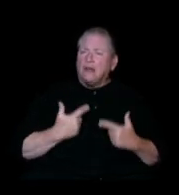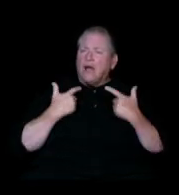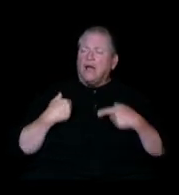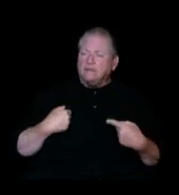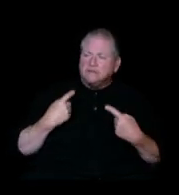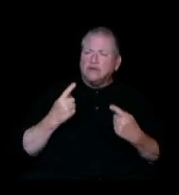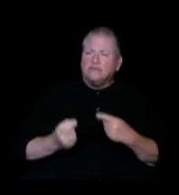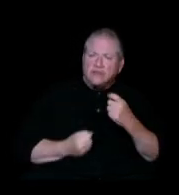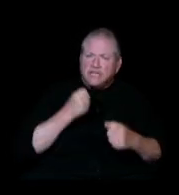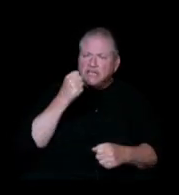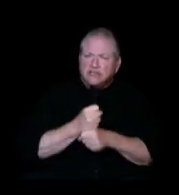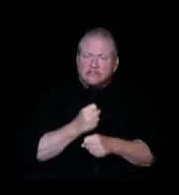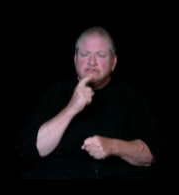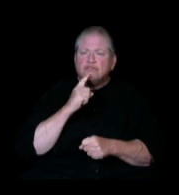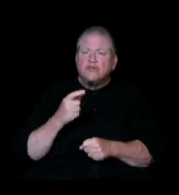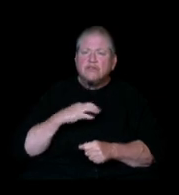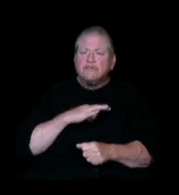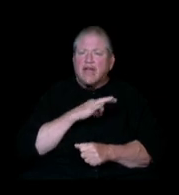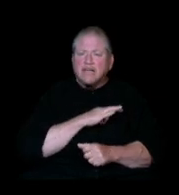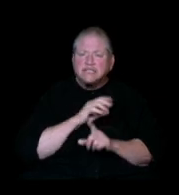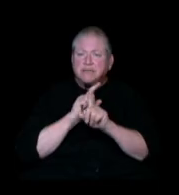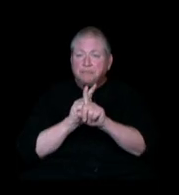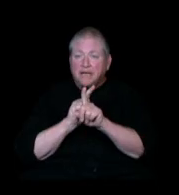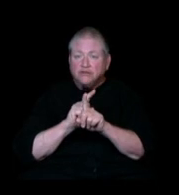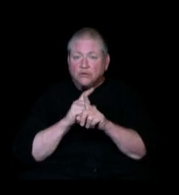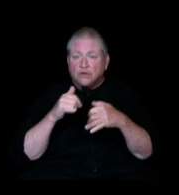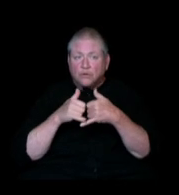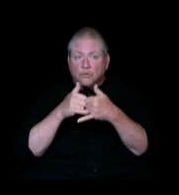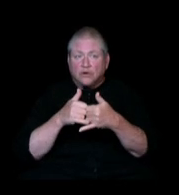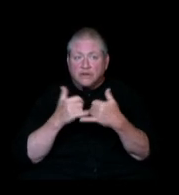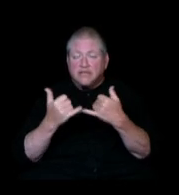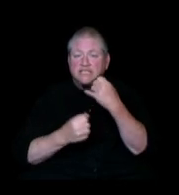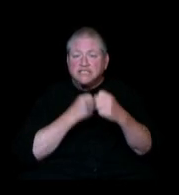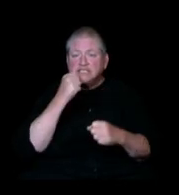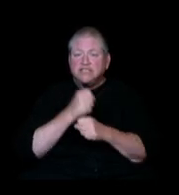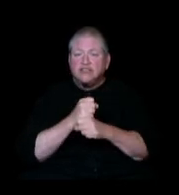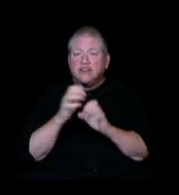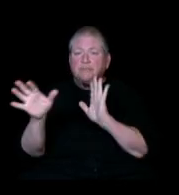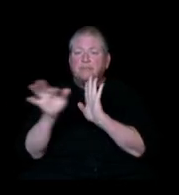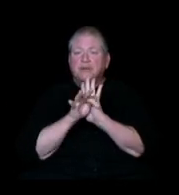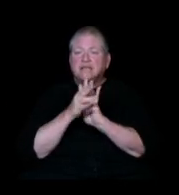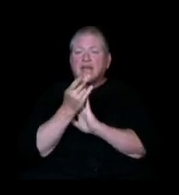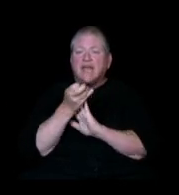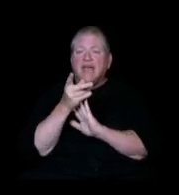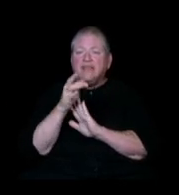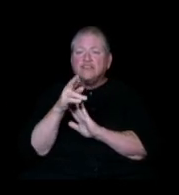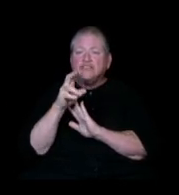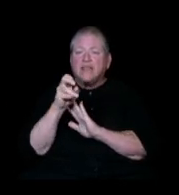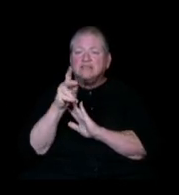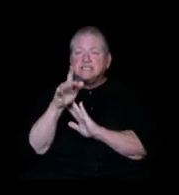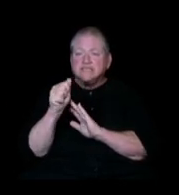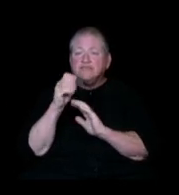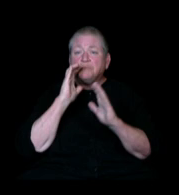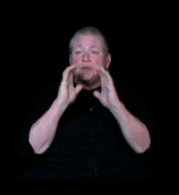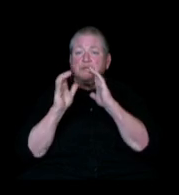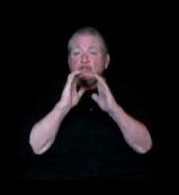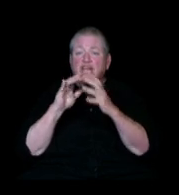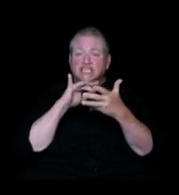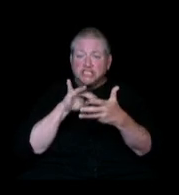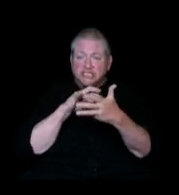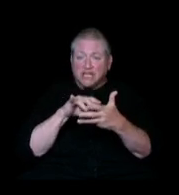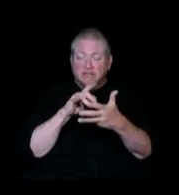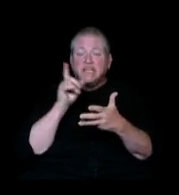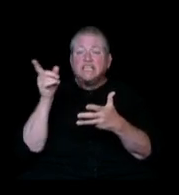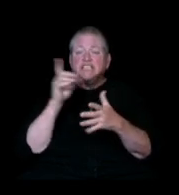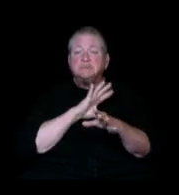the Outstanding Faculty Mentor Award. This year, alumni selected Heather Davidson from Communication Studies. Heather has served